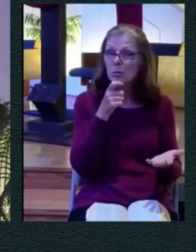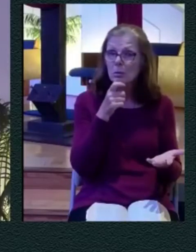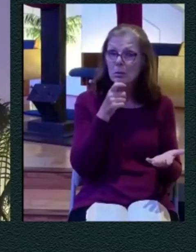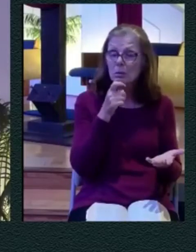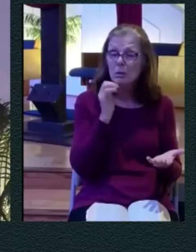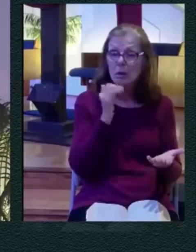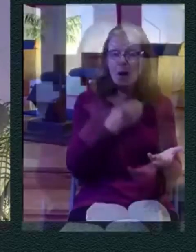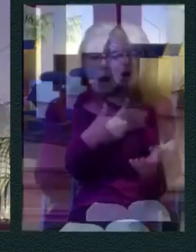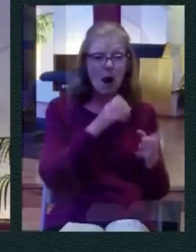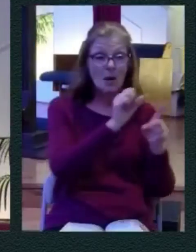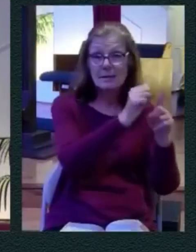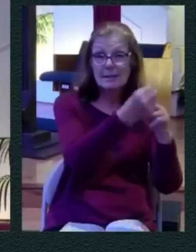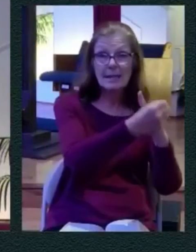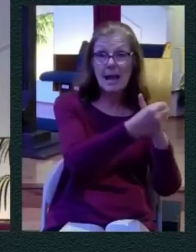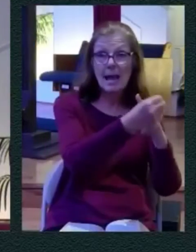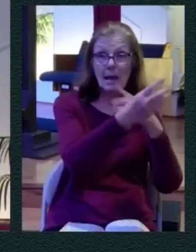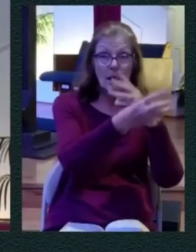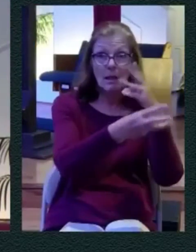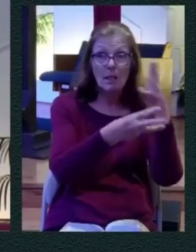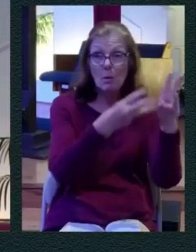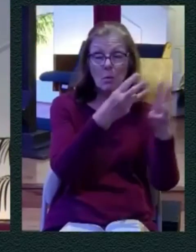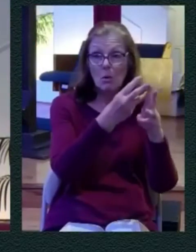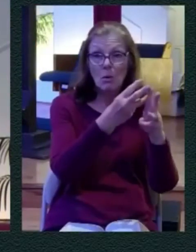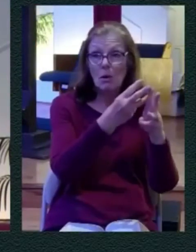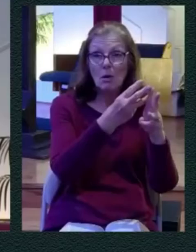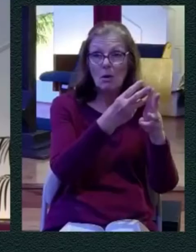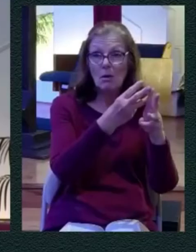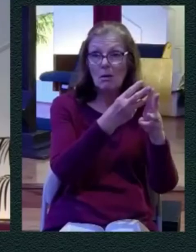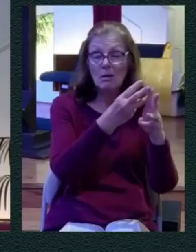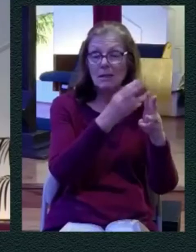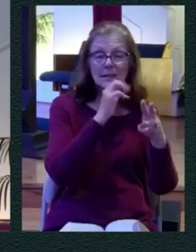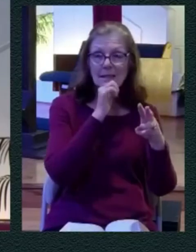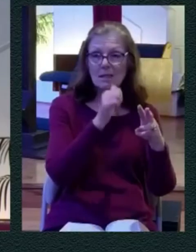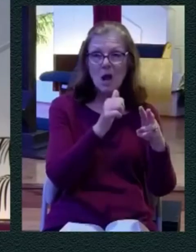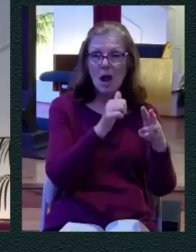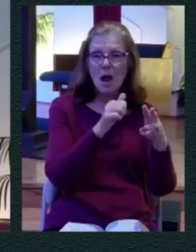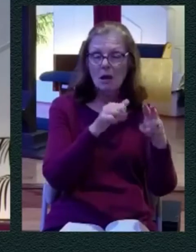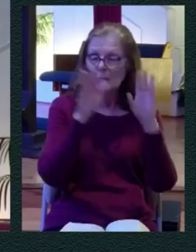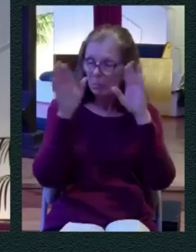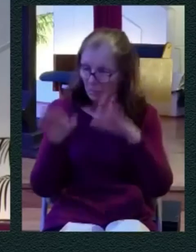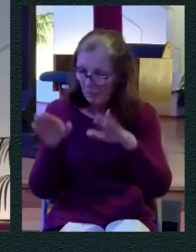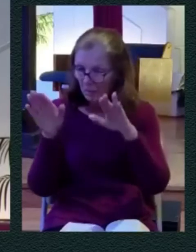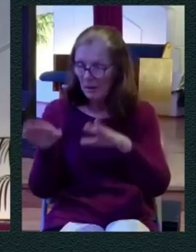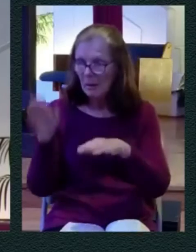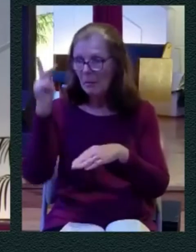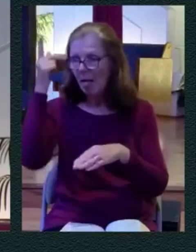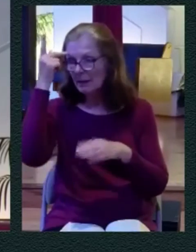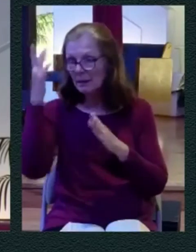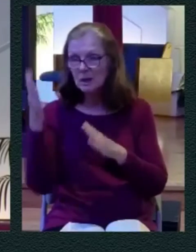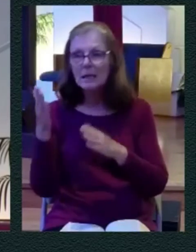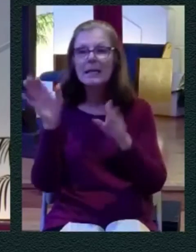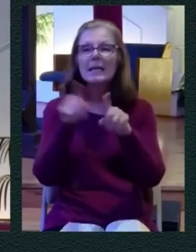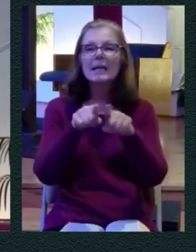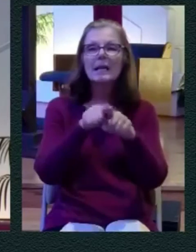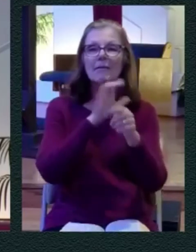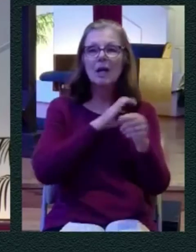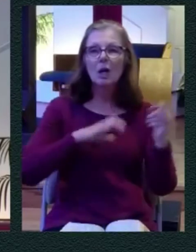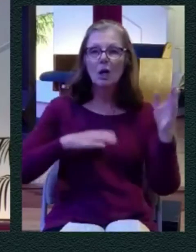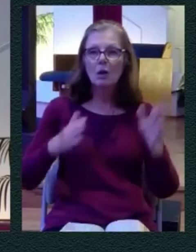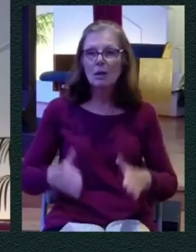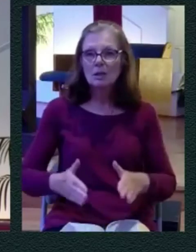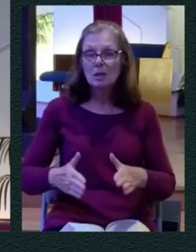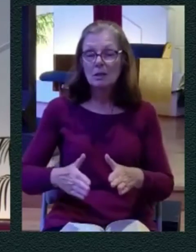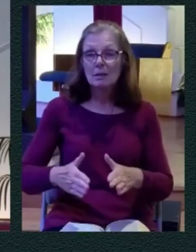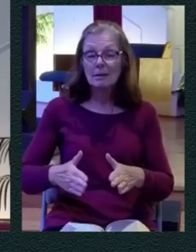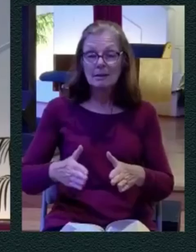society doesn't. We're falling at the feet of politicians, even Christians in this society. Trump, a man like